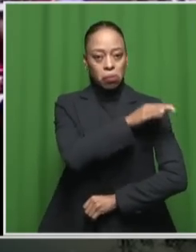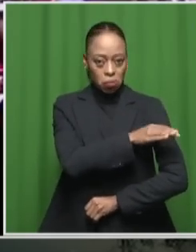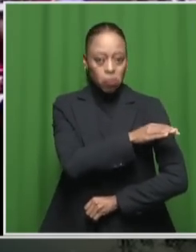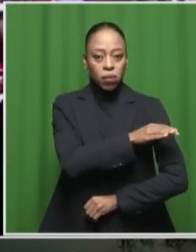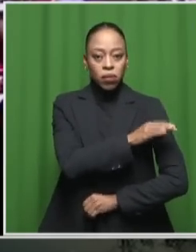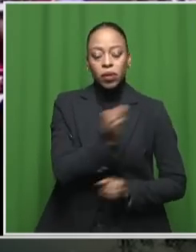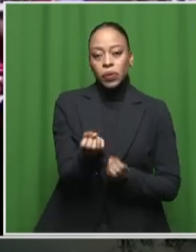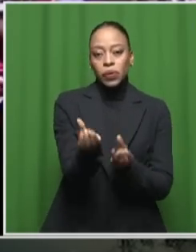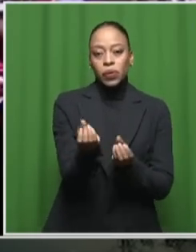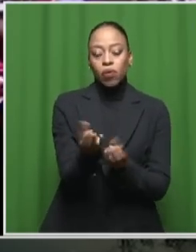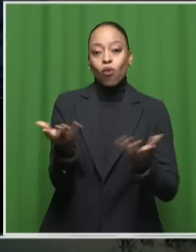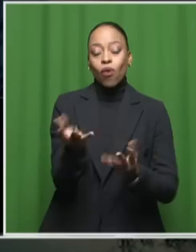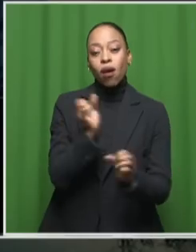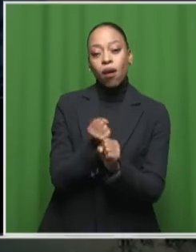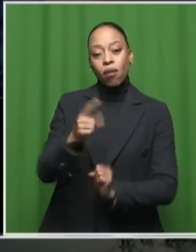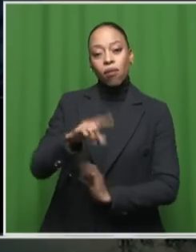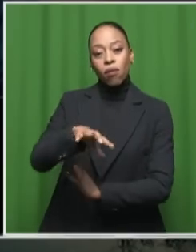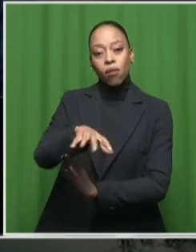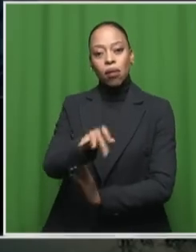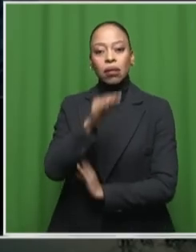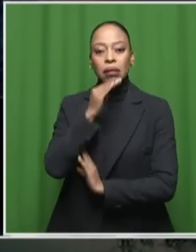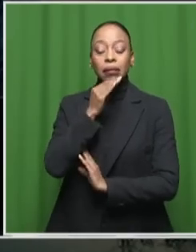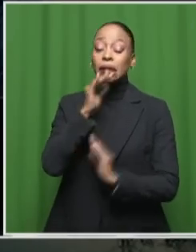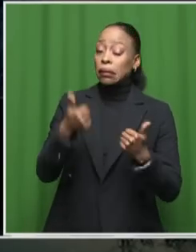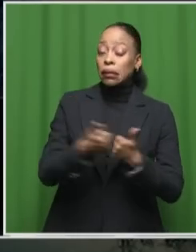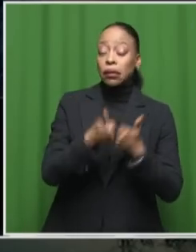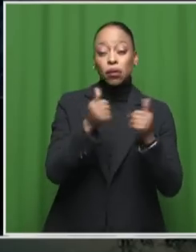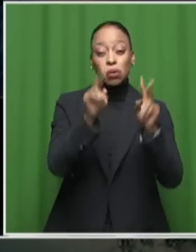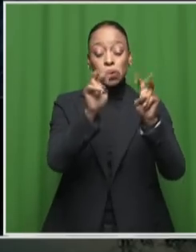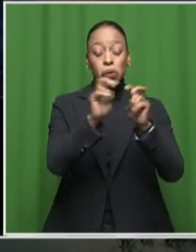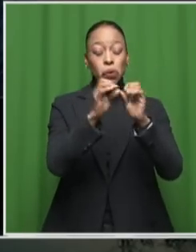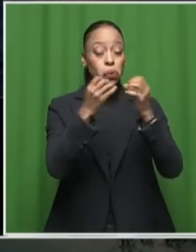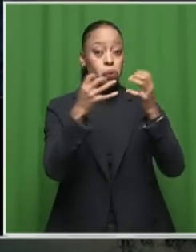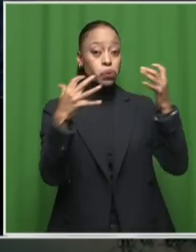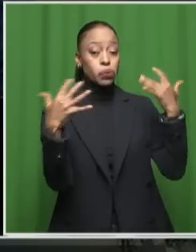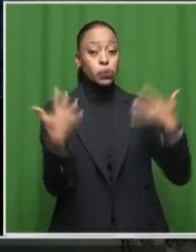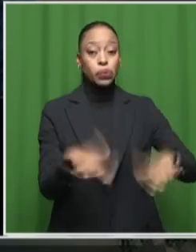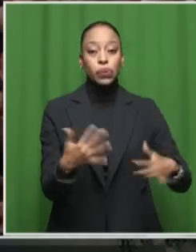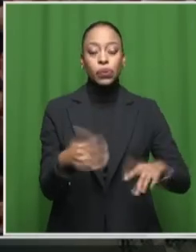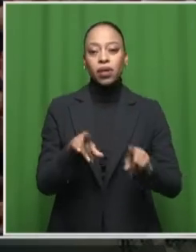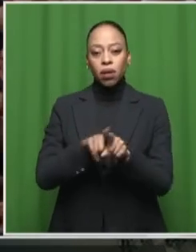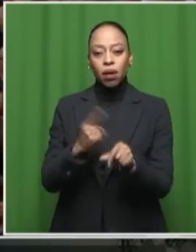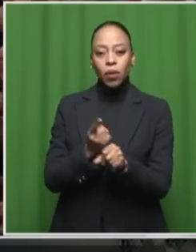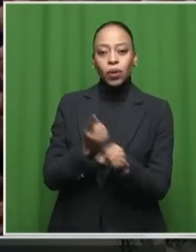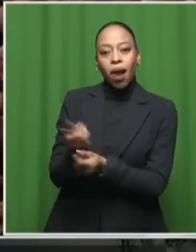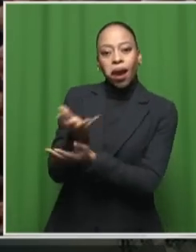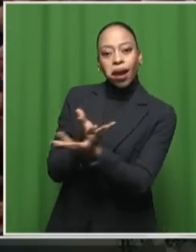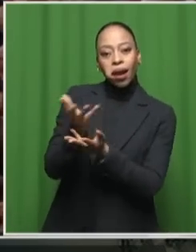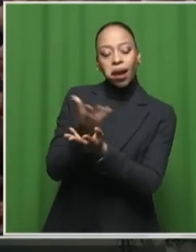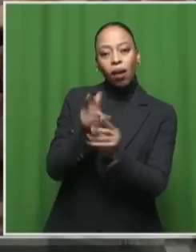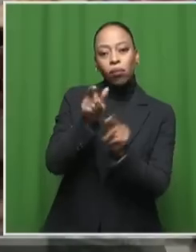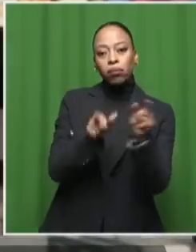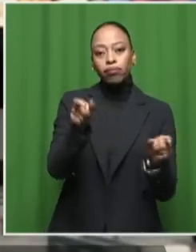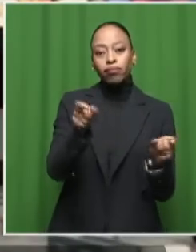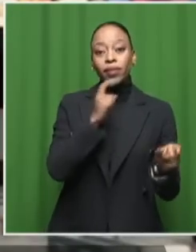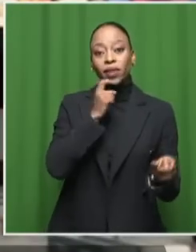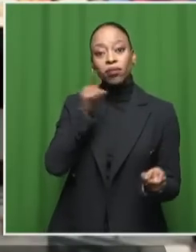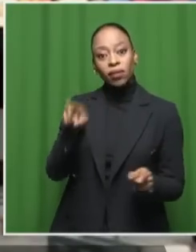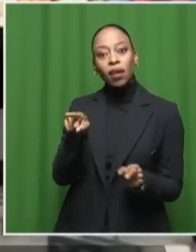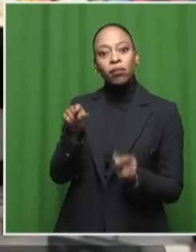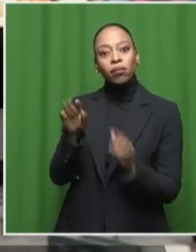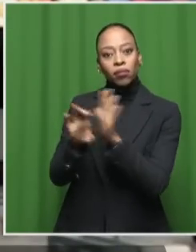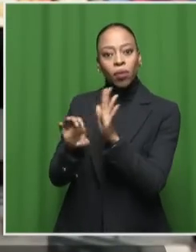in the province of Gauteng. These are going to be enormously challenging issues, and the interactions between people, and I use the same example of public